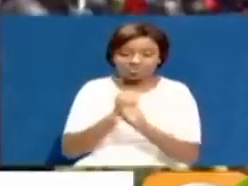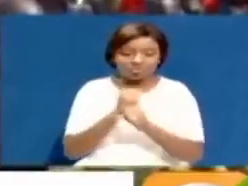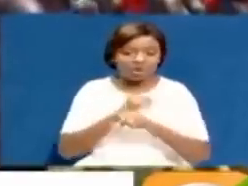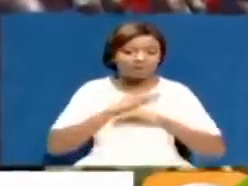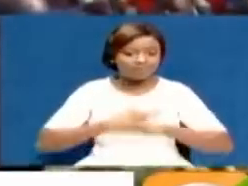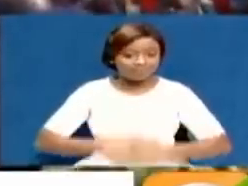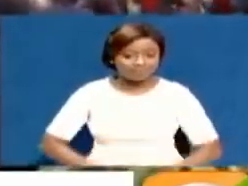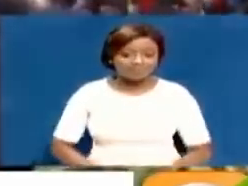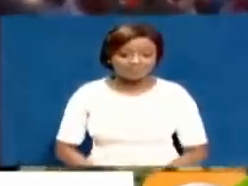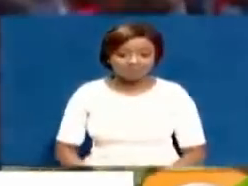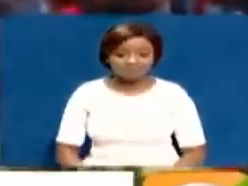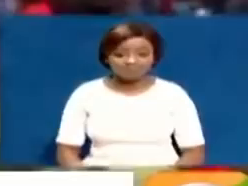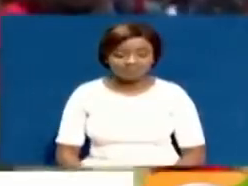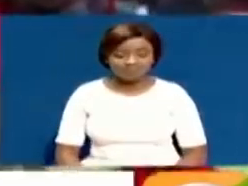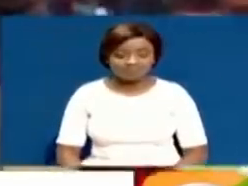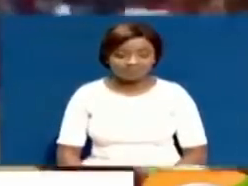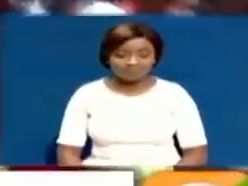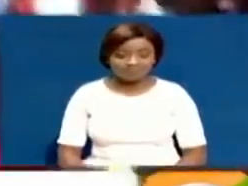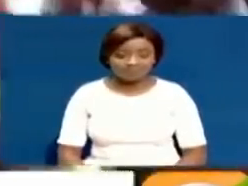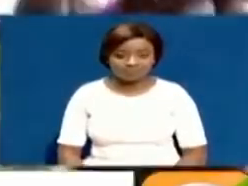wasiwasi.